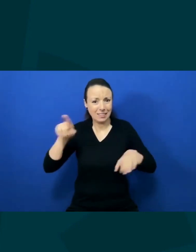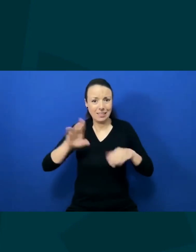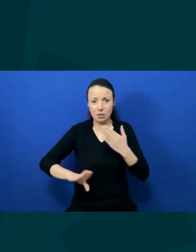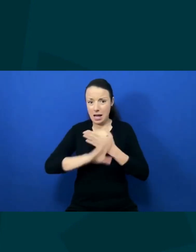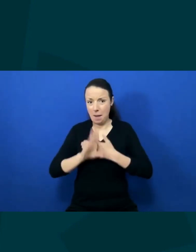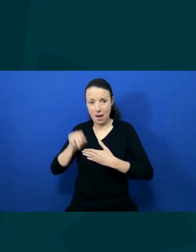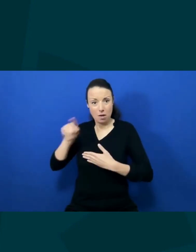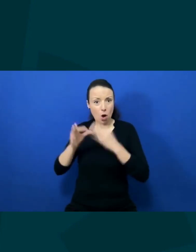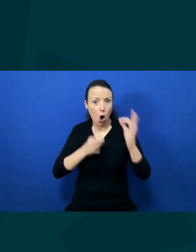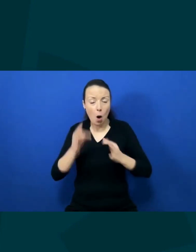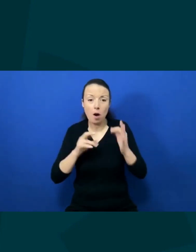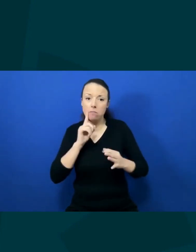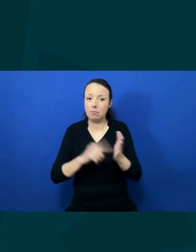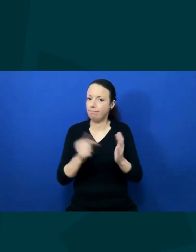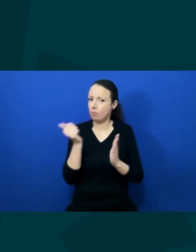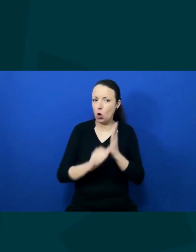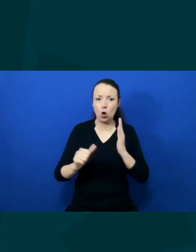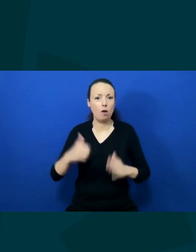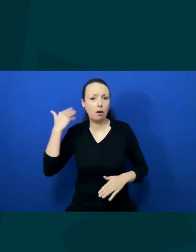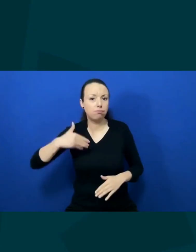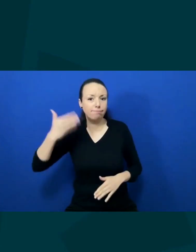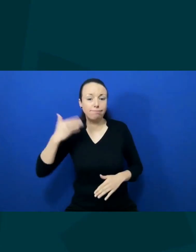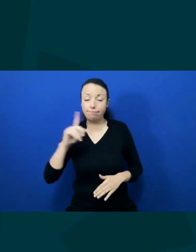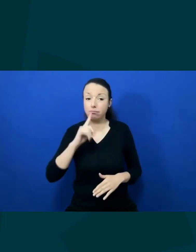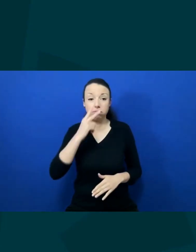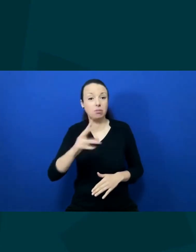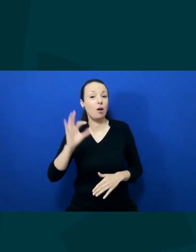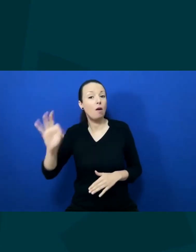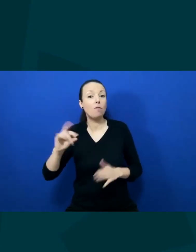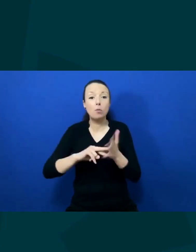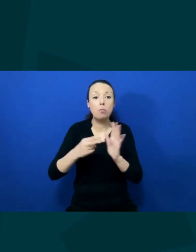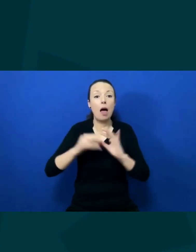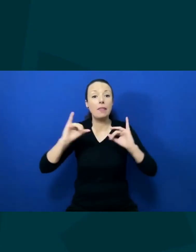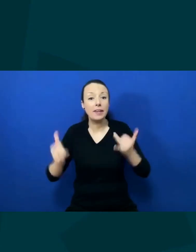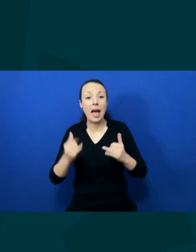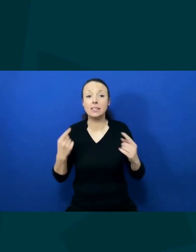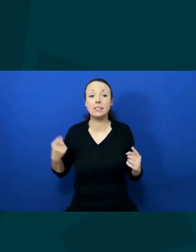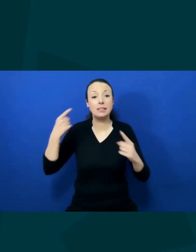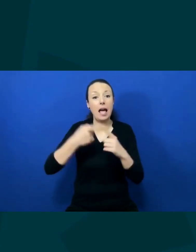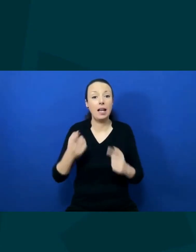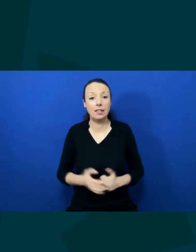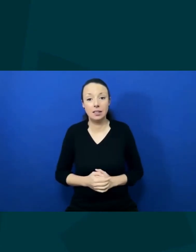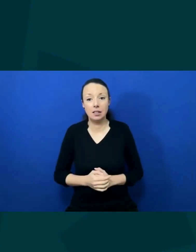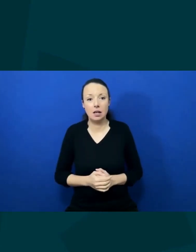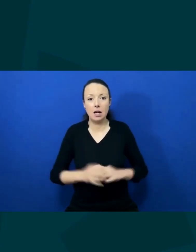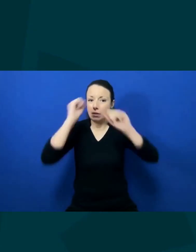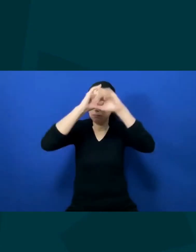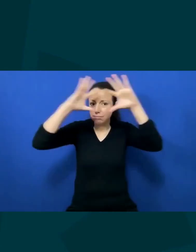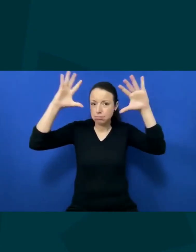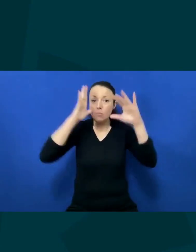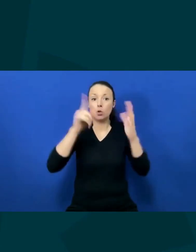Bydgoszcz. Very unusual speech that helped us to understand how a